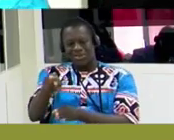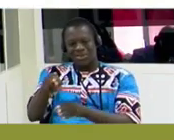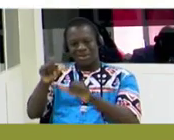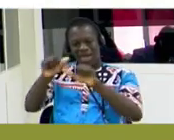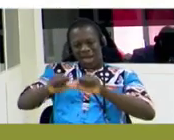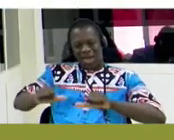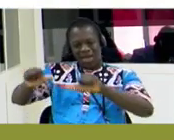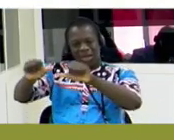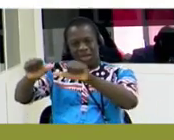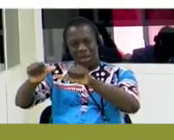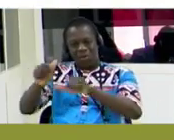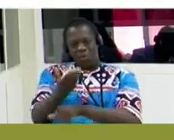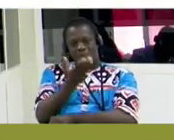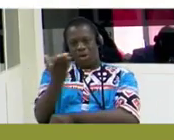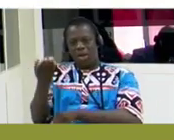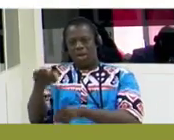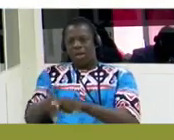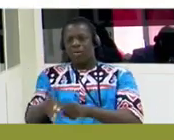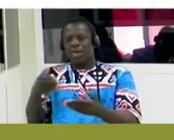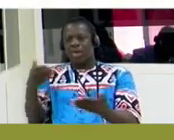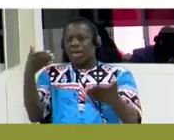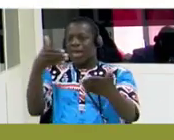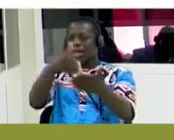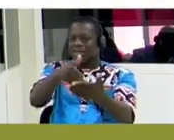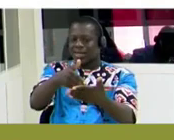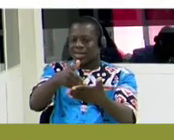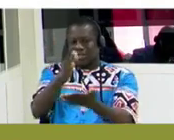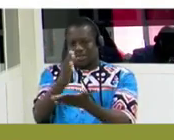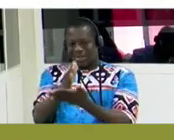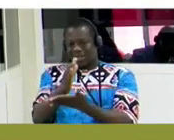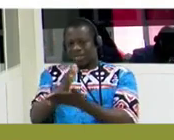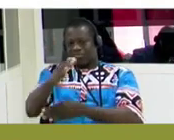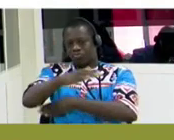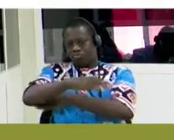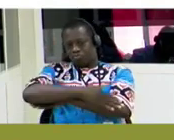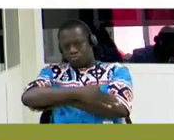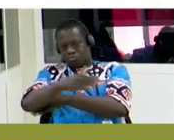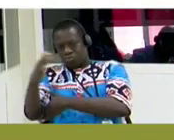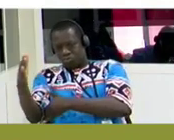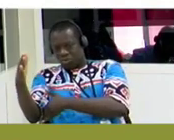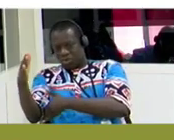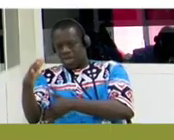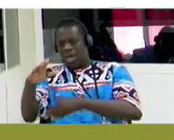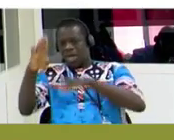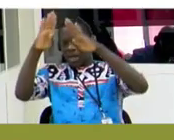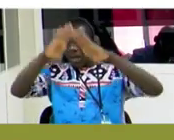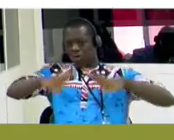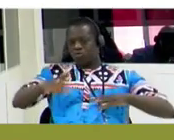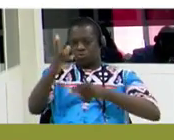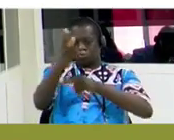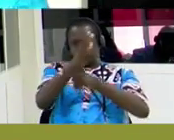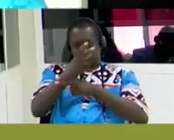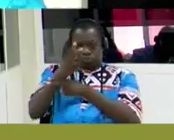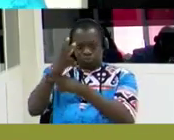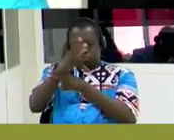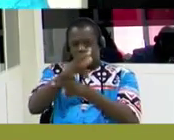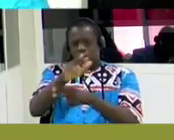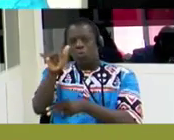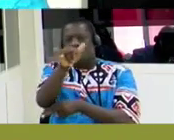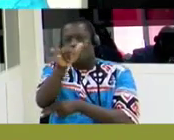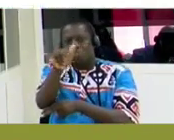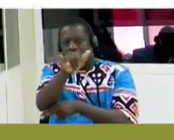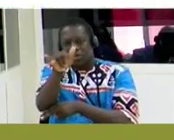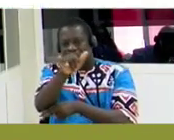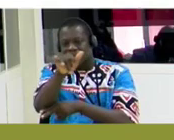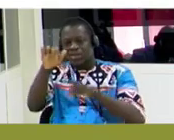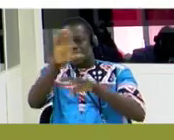Just when you enter after the guard room, after the main gate, the guard room is on your right hand side. Of which premises? At State